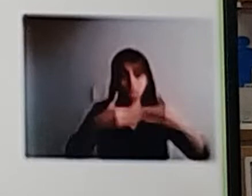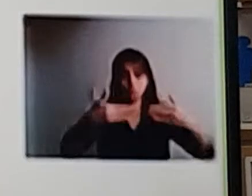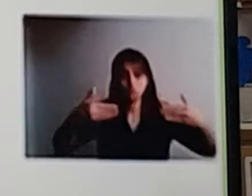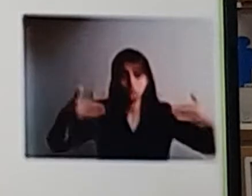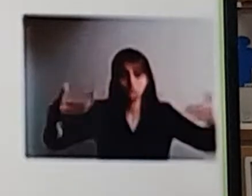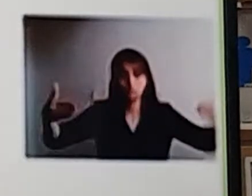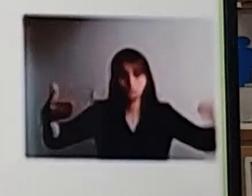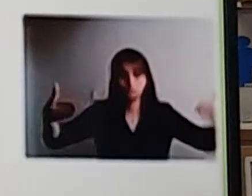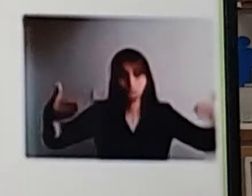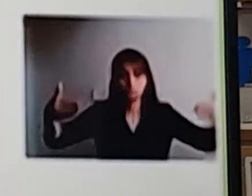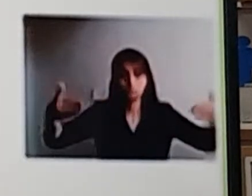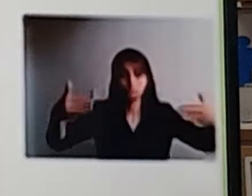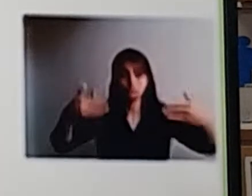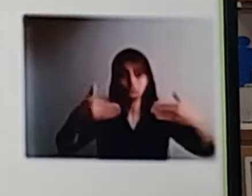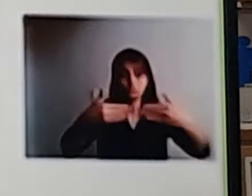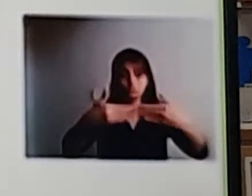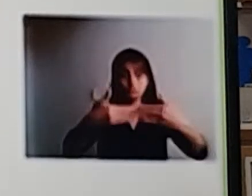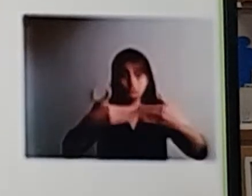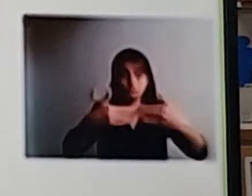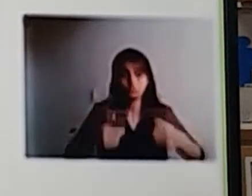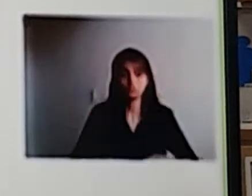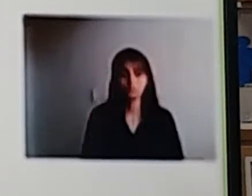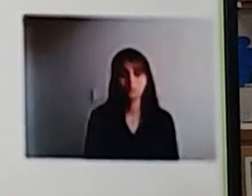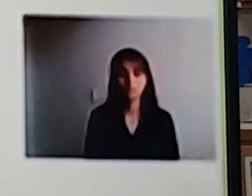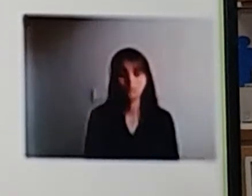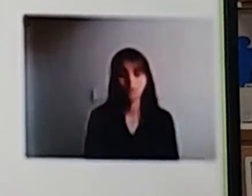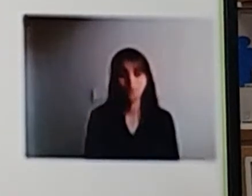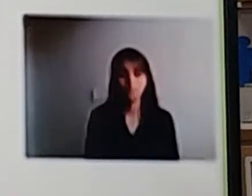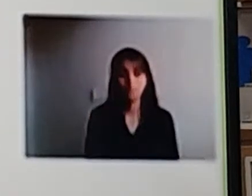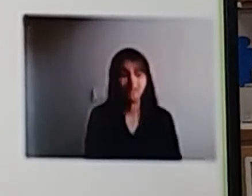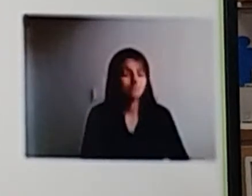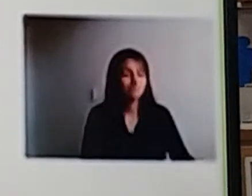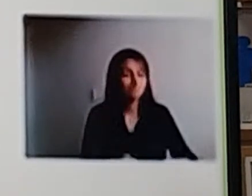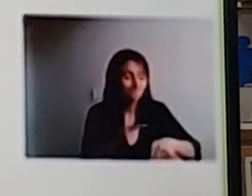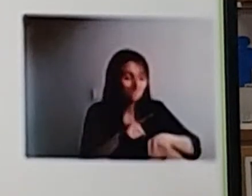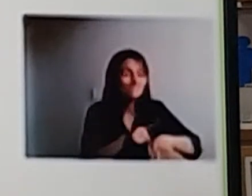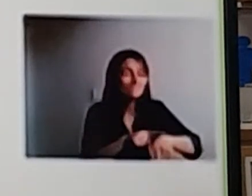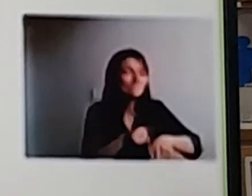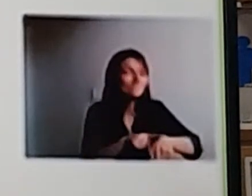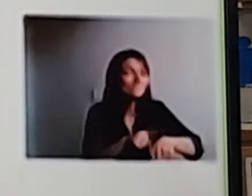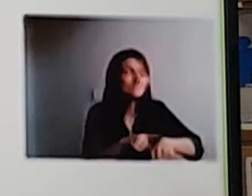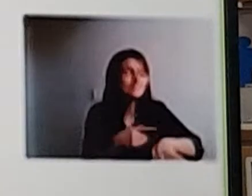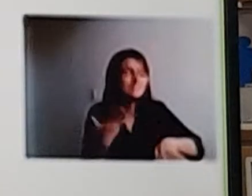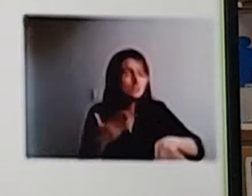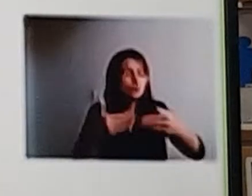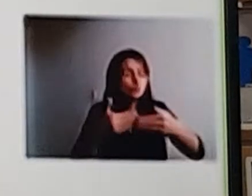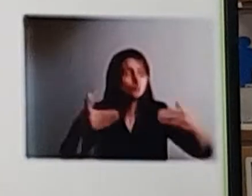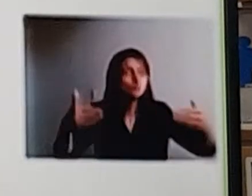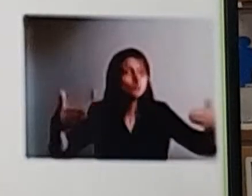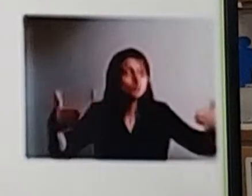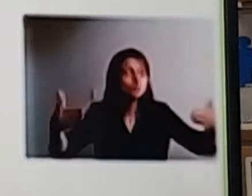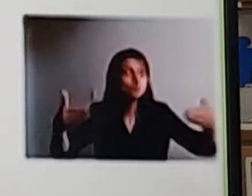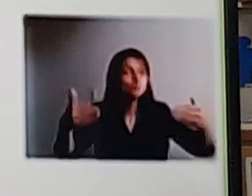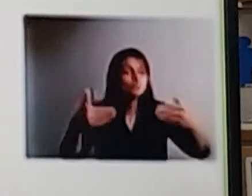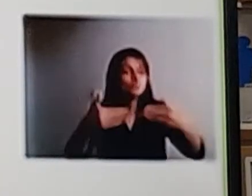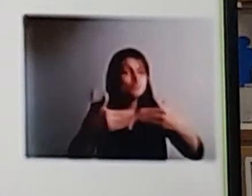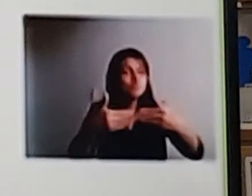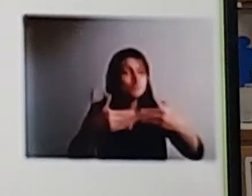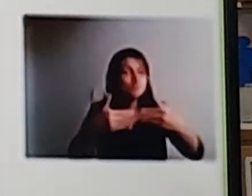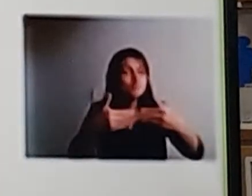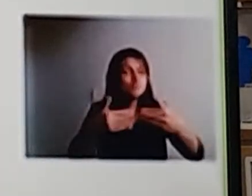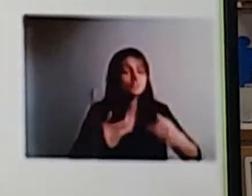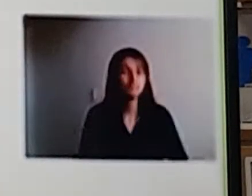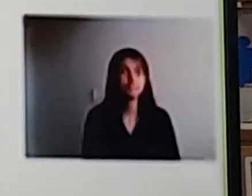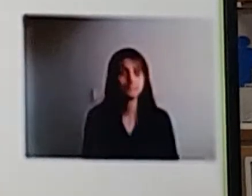be open. So that will be easy for the disabled. As I said, it should take 7 seconds, or should be having a